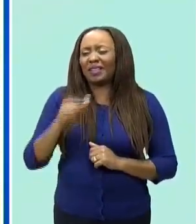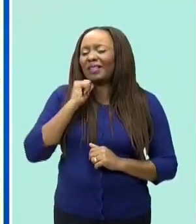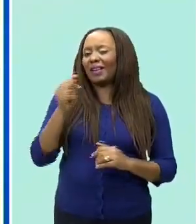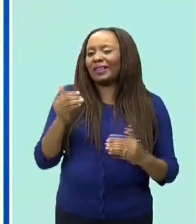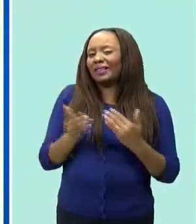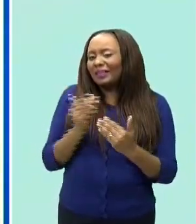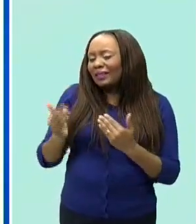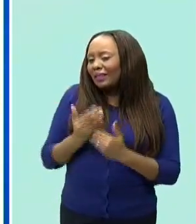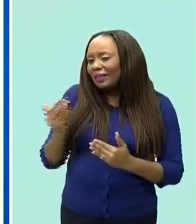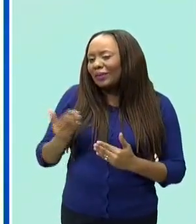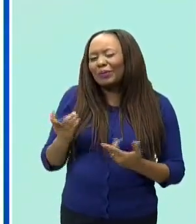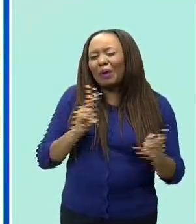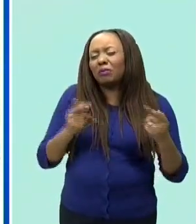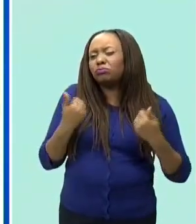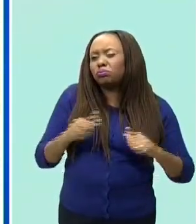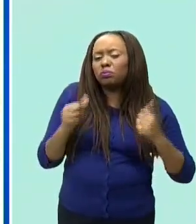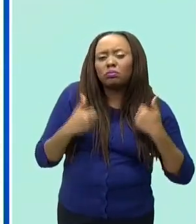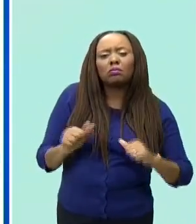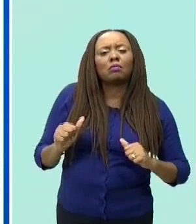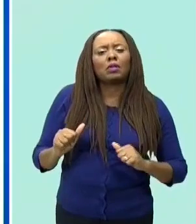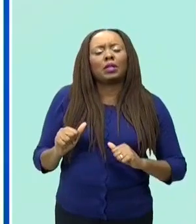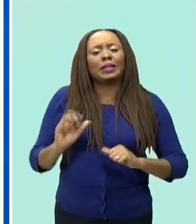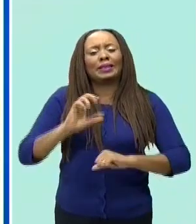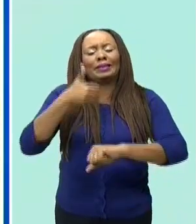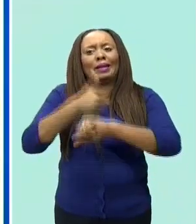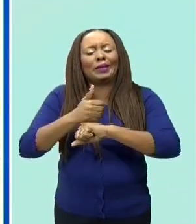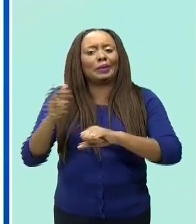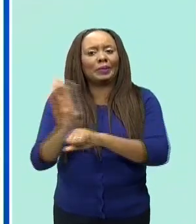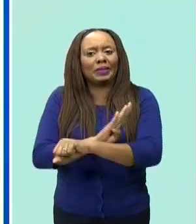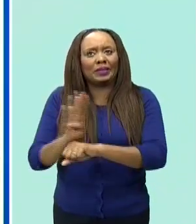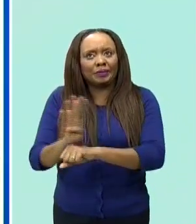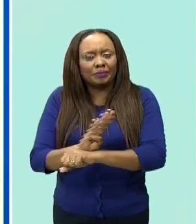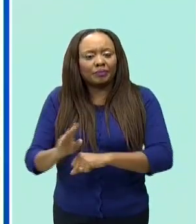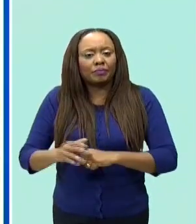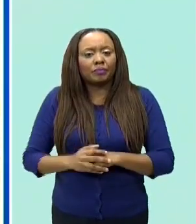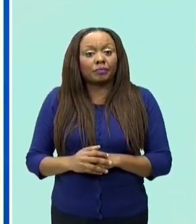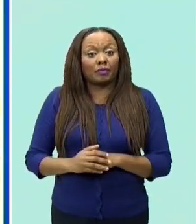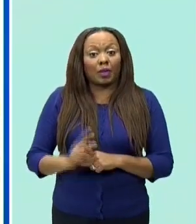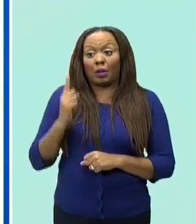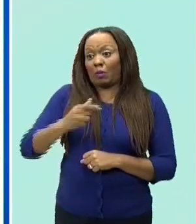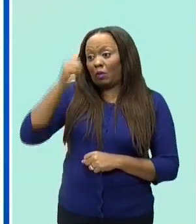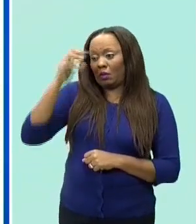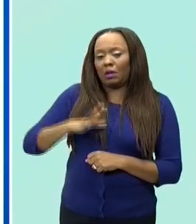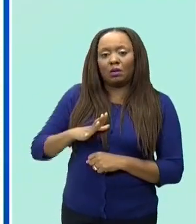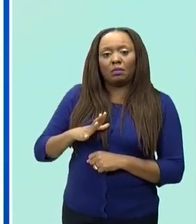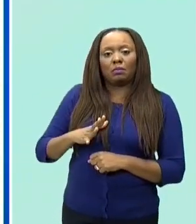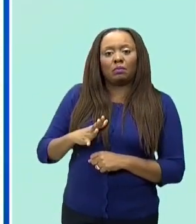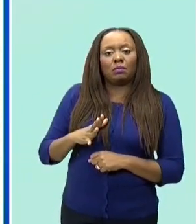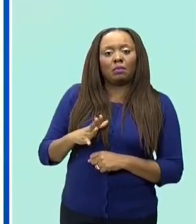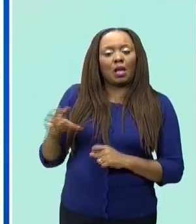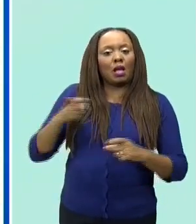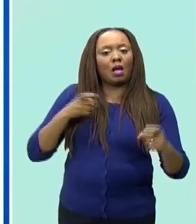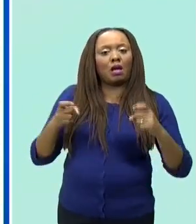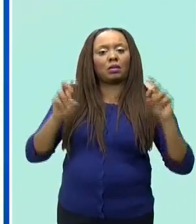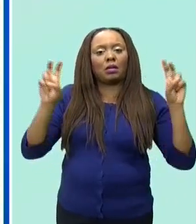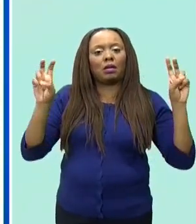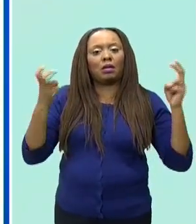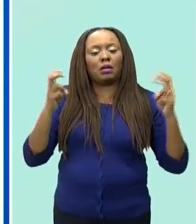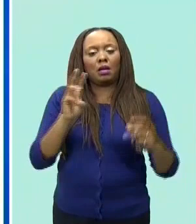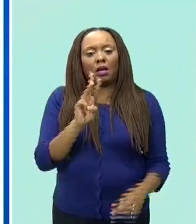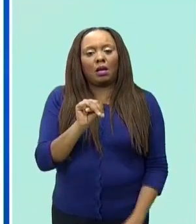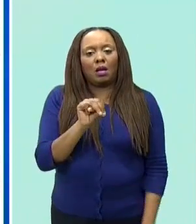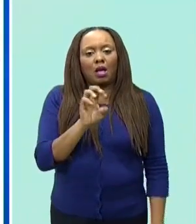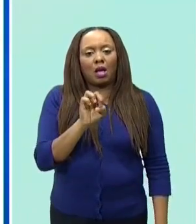road for those trying to do their own thing. Reginald Medford is Managing Director of Medford Mahogany Creations.